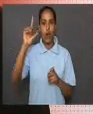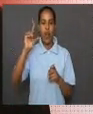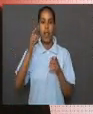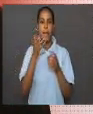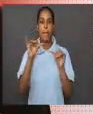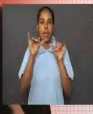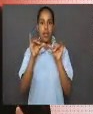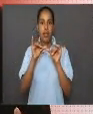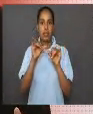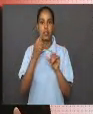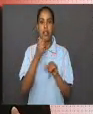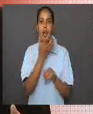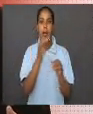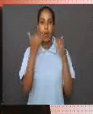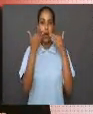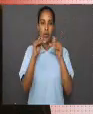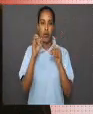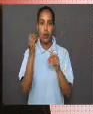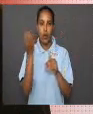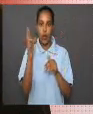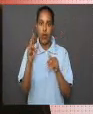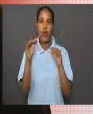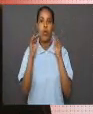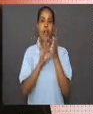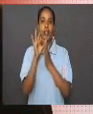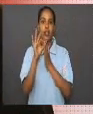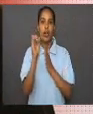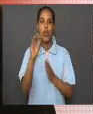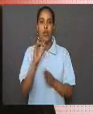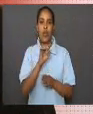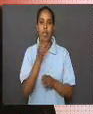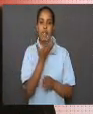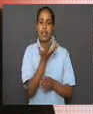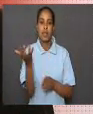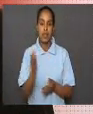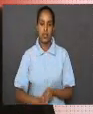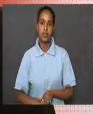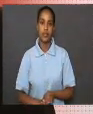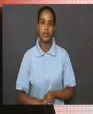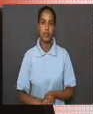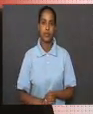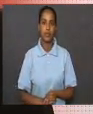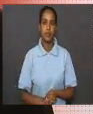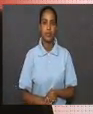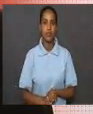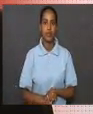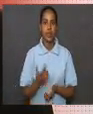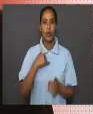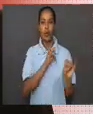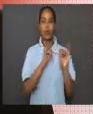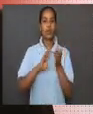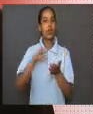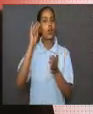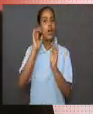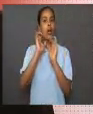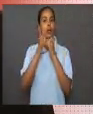measure of the amount or quantity of a substance. We also learned